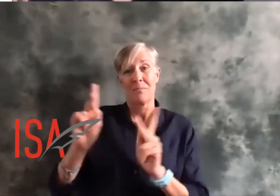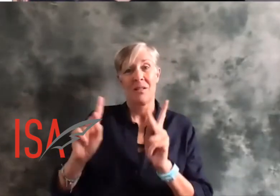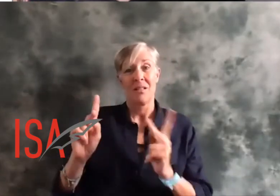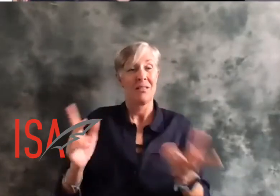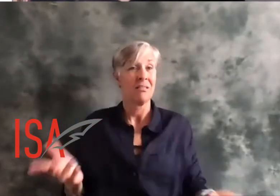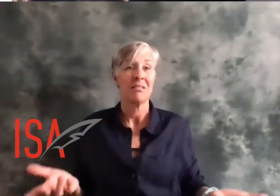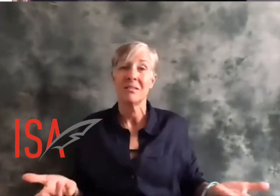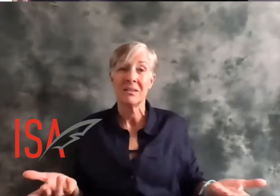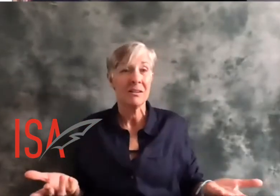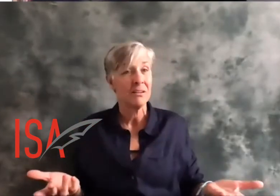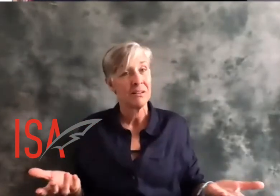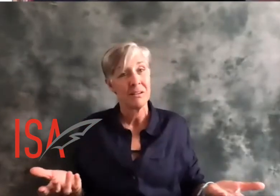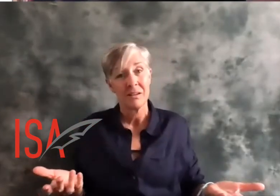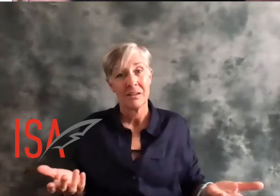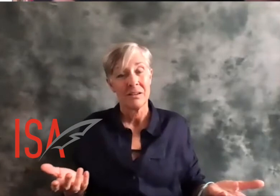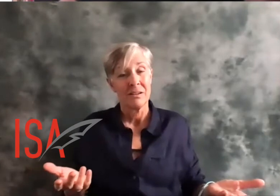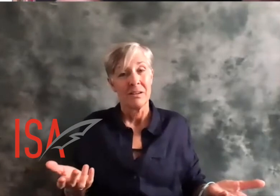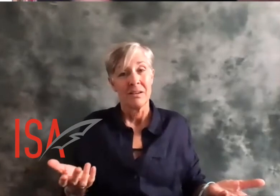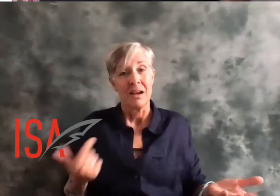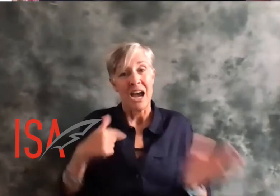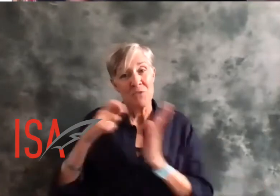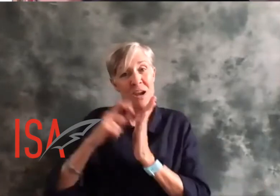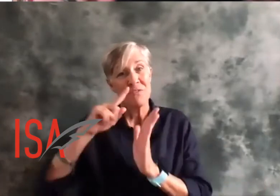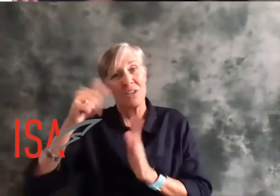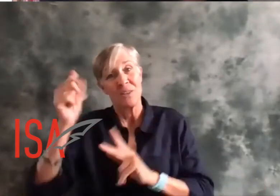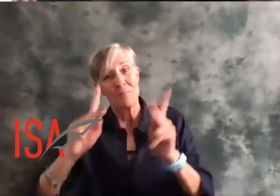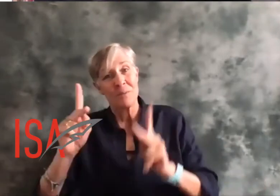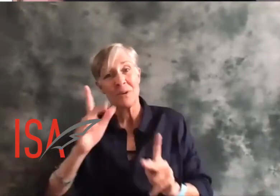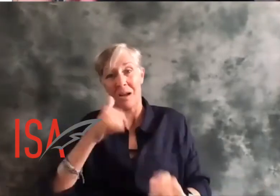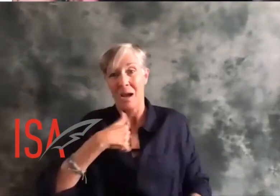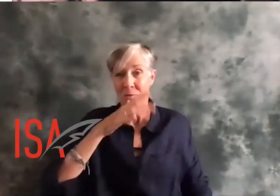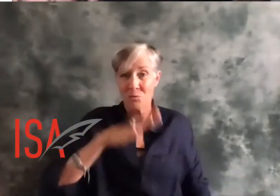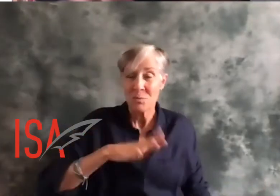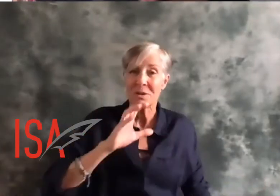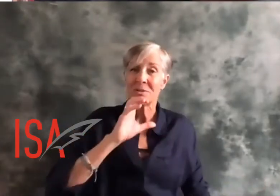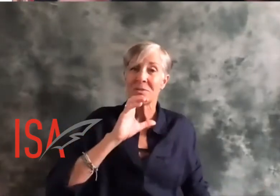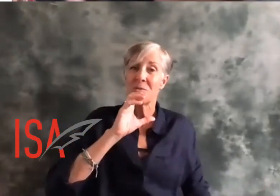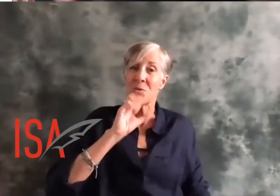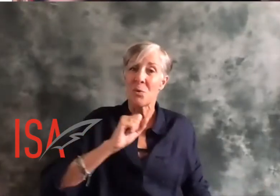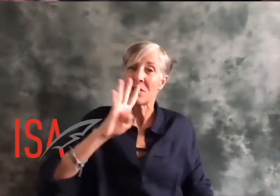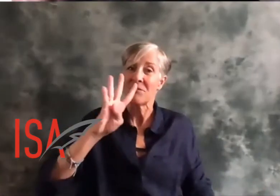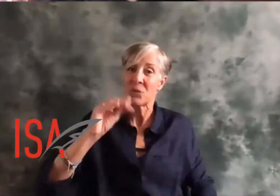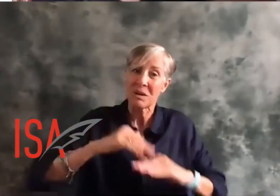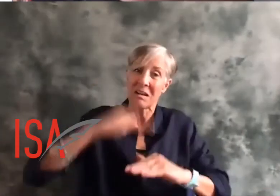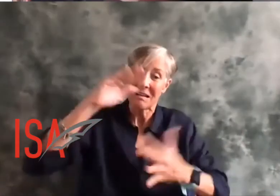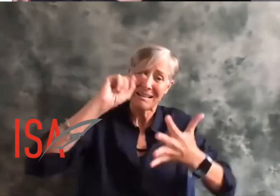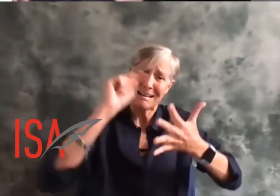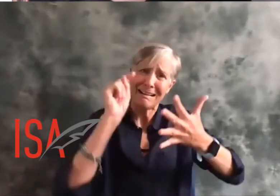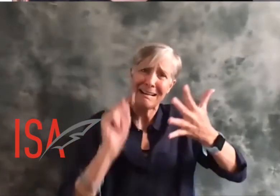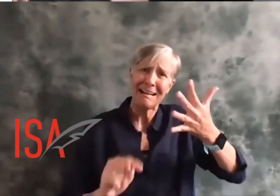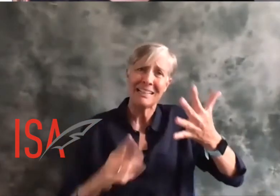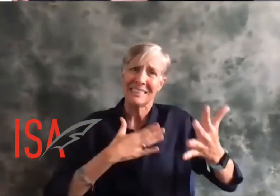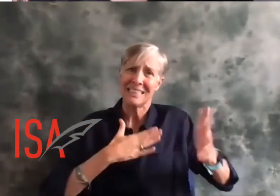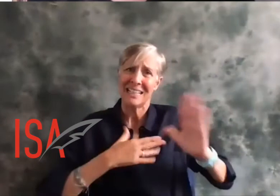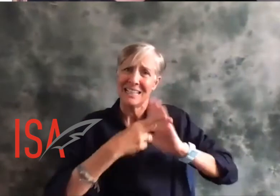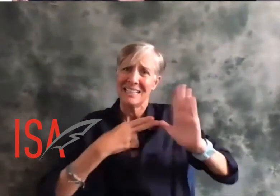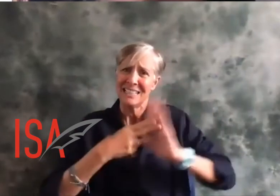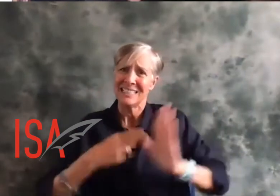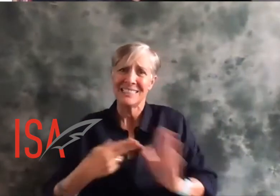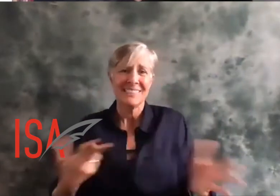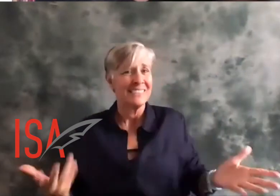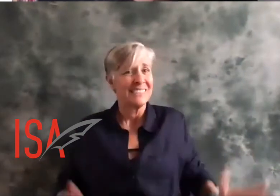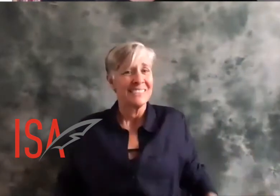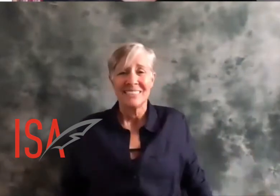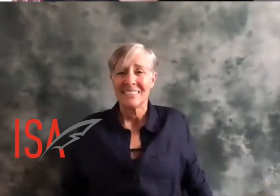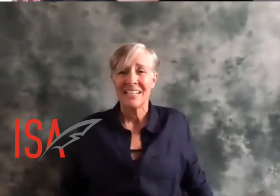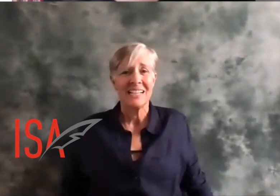still not seen as a woman who's over 40, who's like all the things that I am.